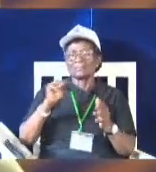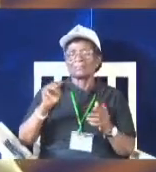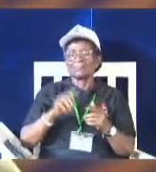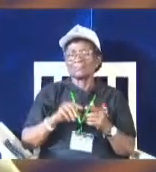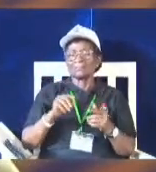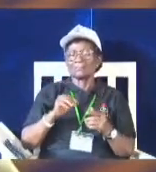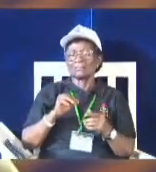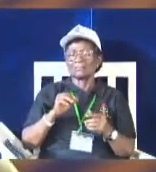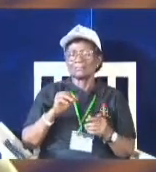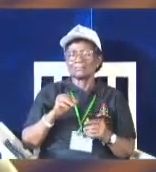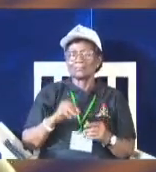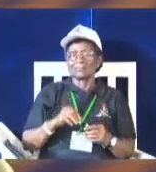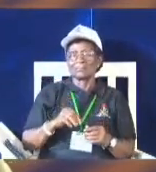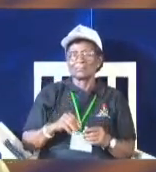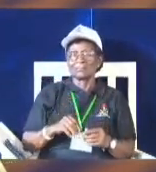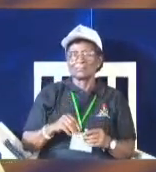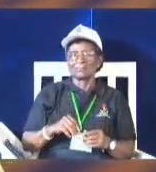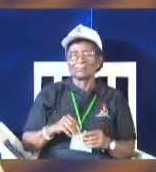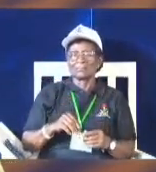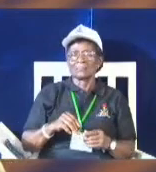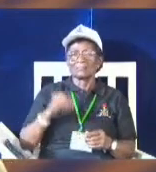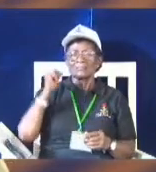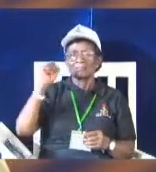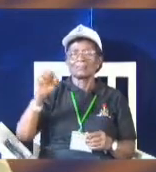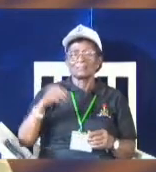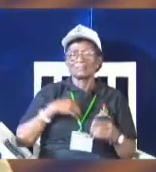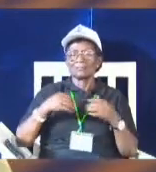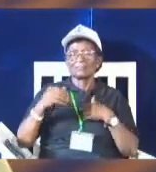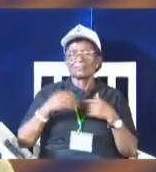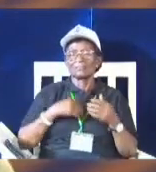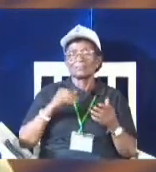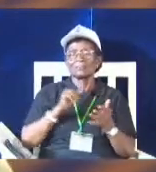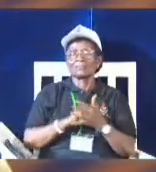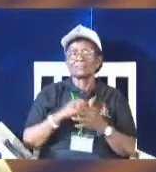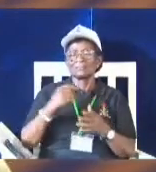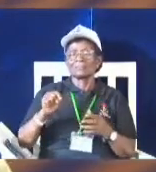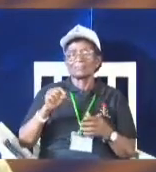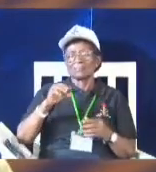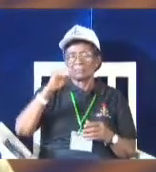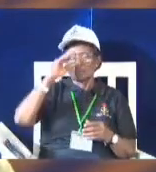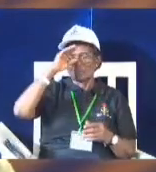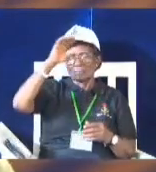that she's convinced that the boy upstairs